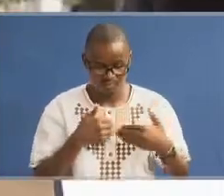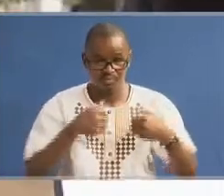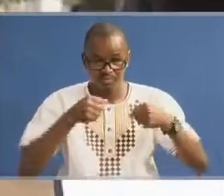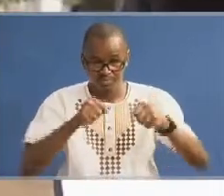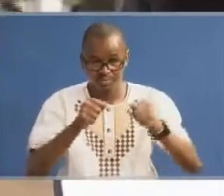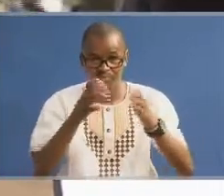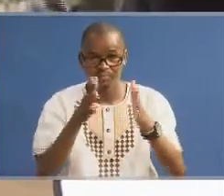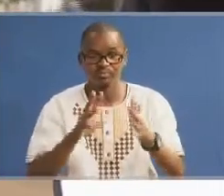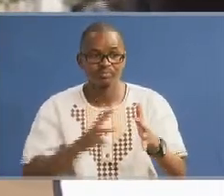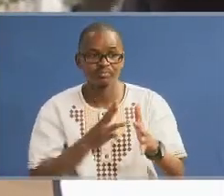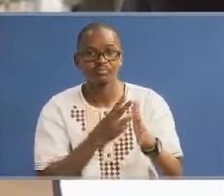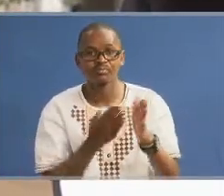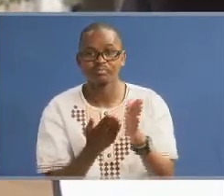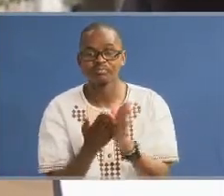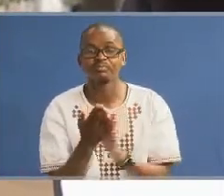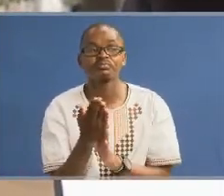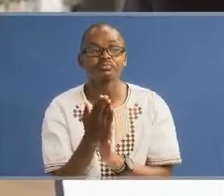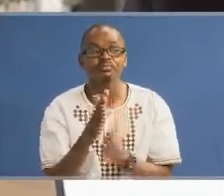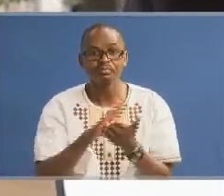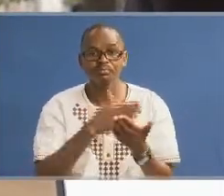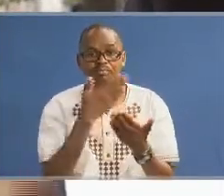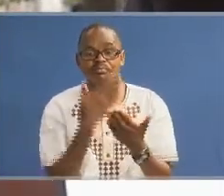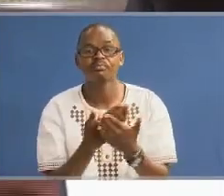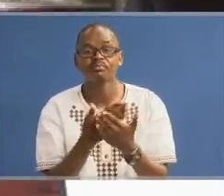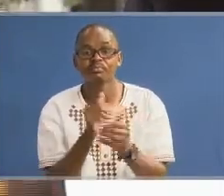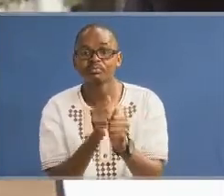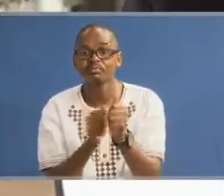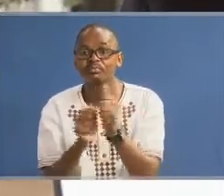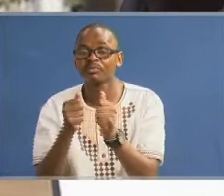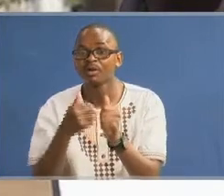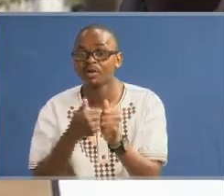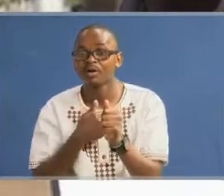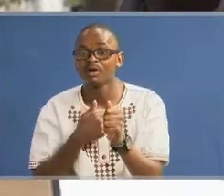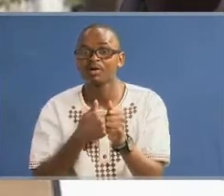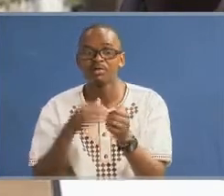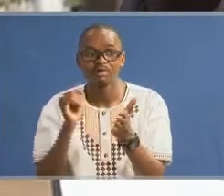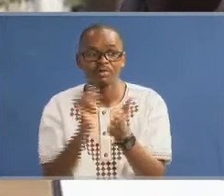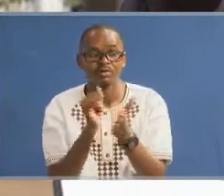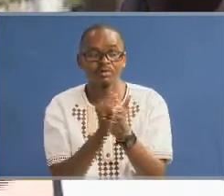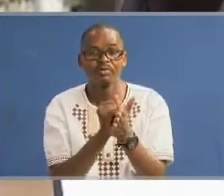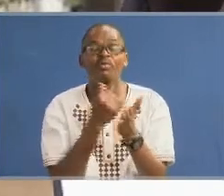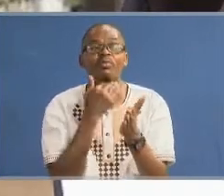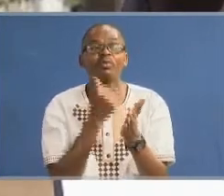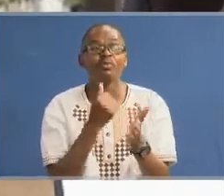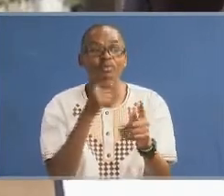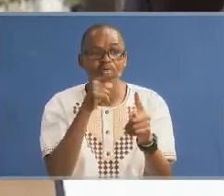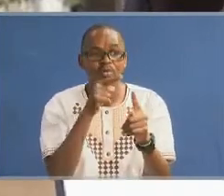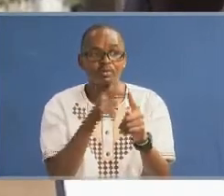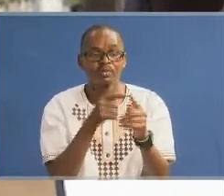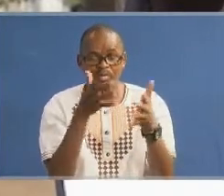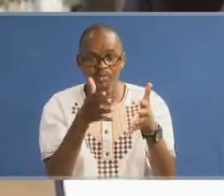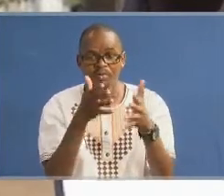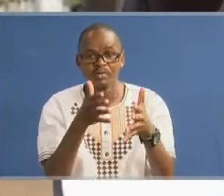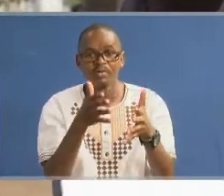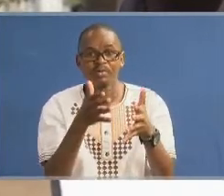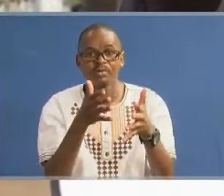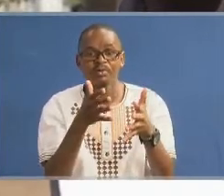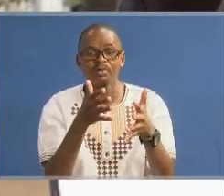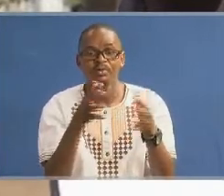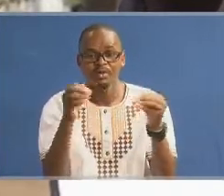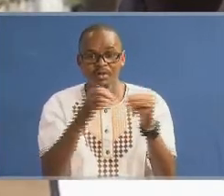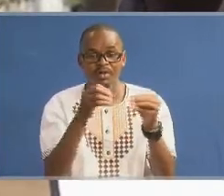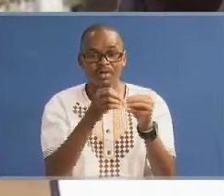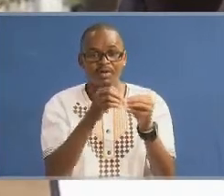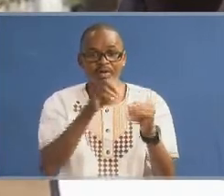motorists. We are developing an application which we have already, that you only need to put the number plate